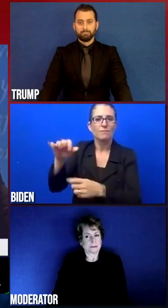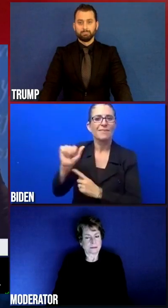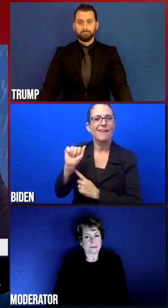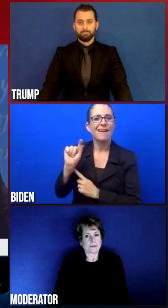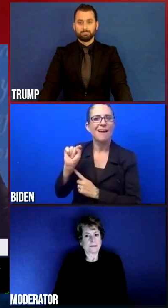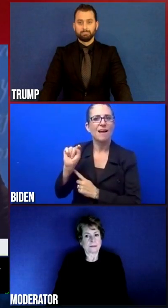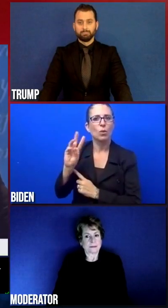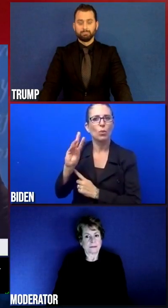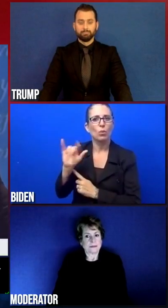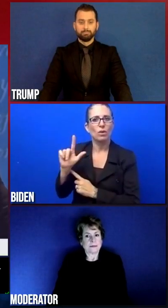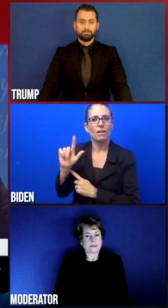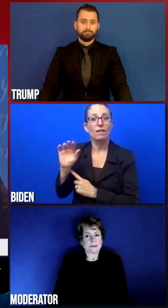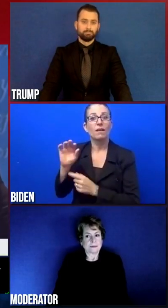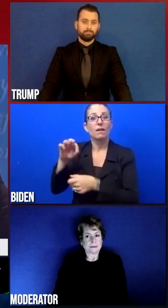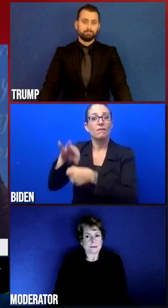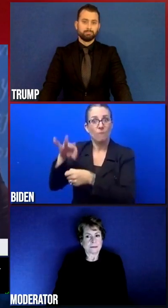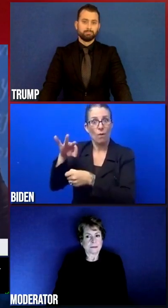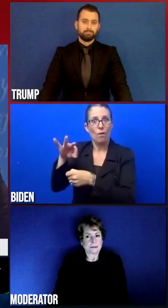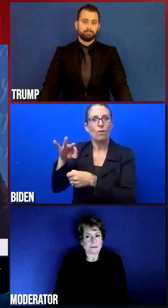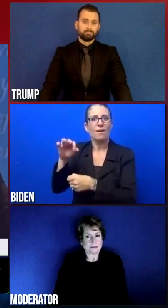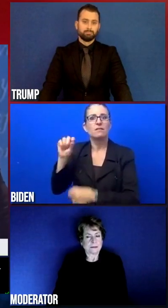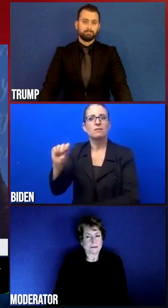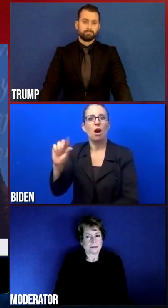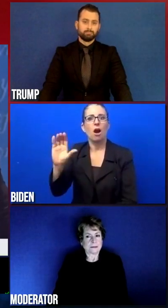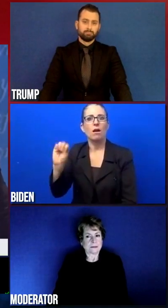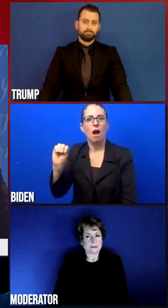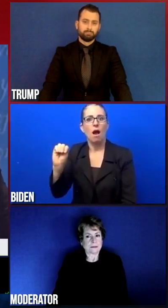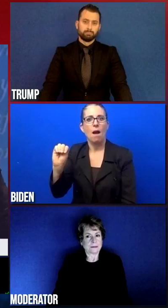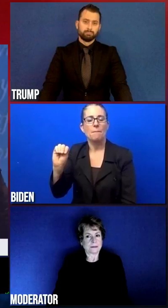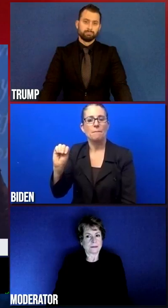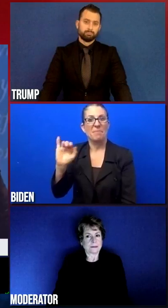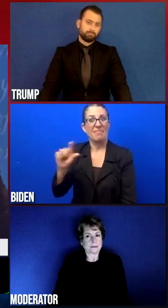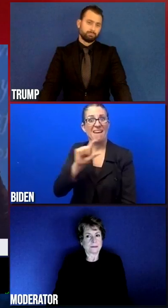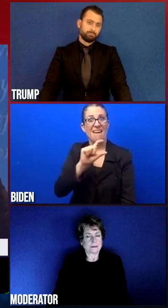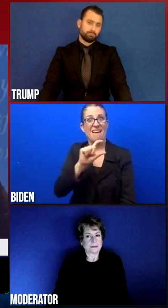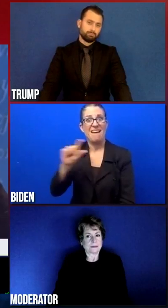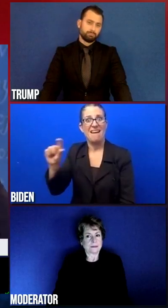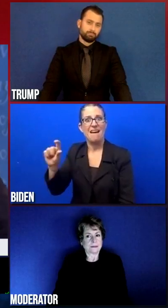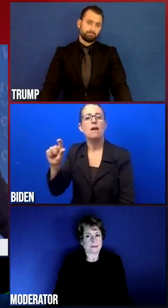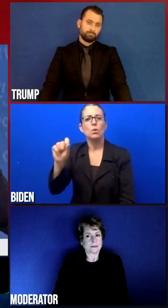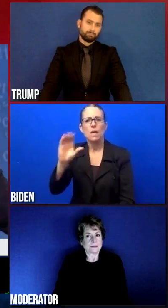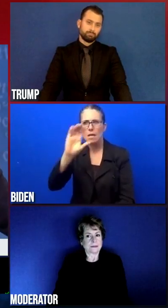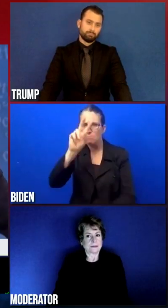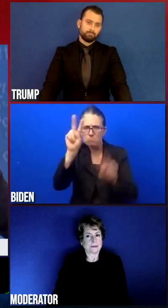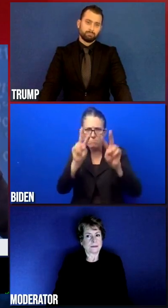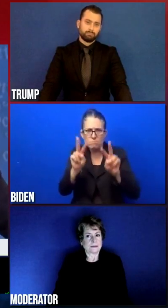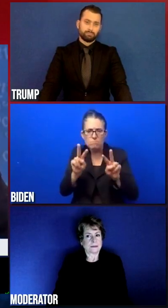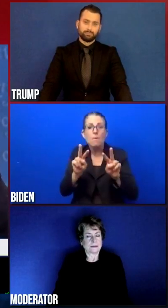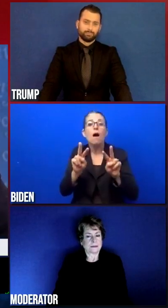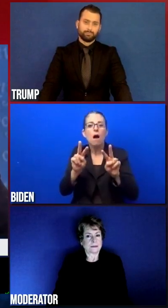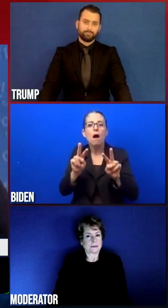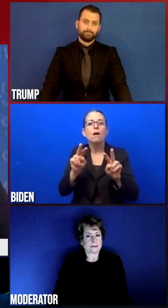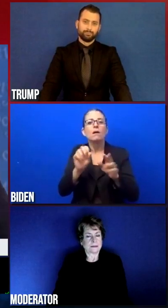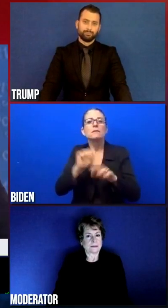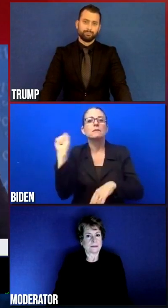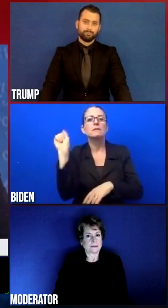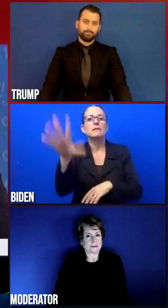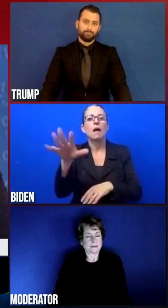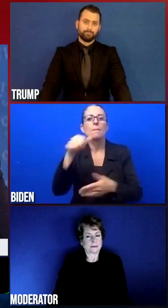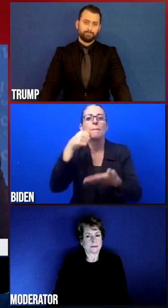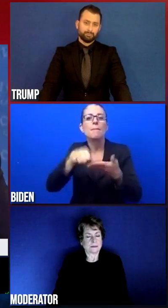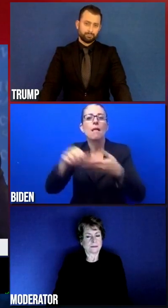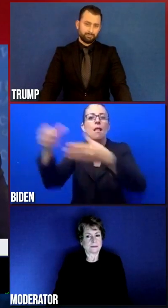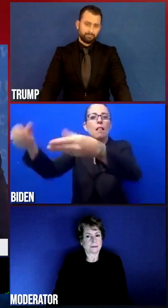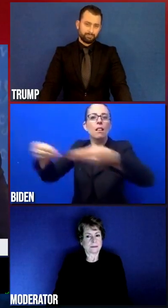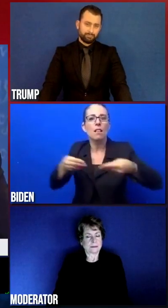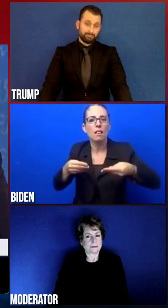is no evidence at all that mail-in ballots are a source of being manipulated and cheating. They said that. The fact is